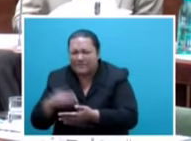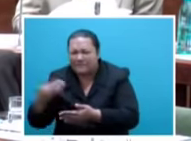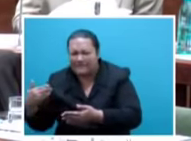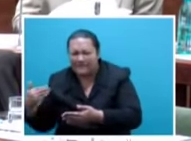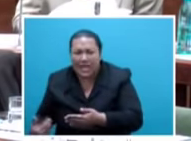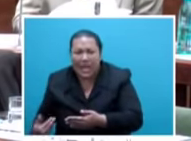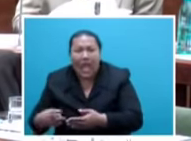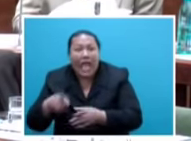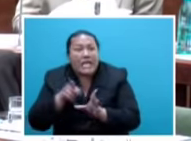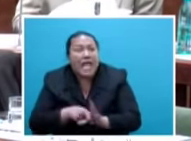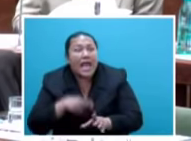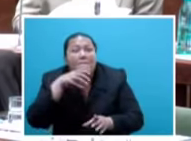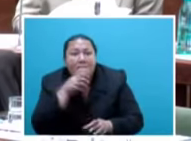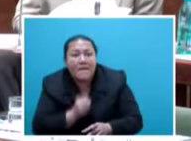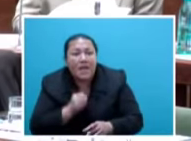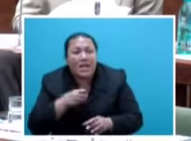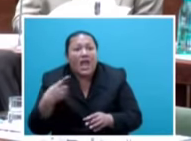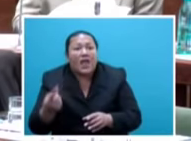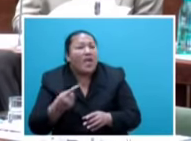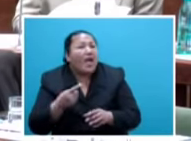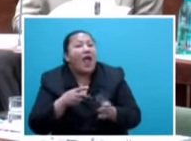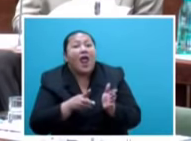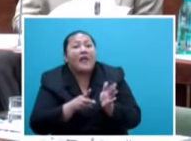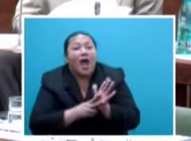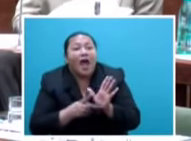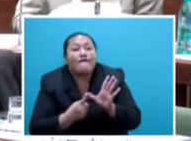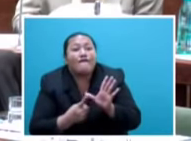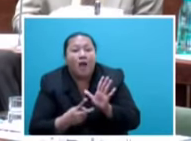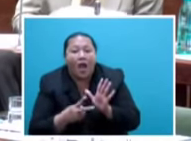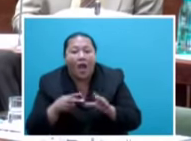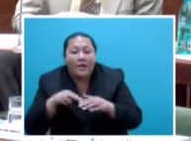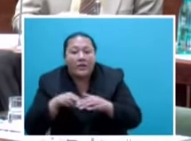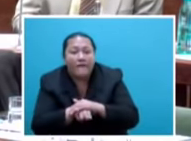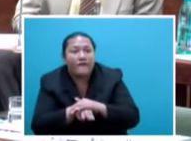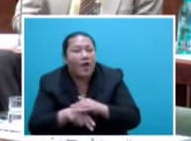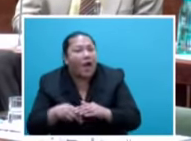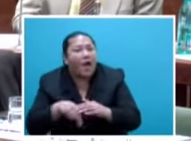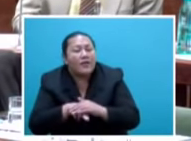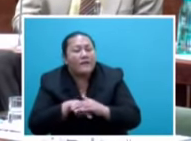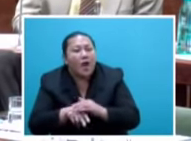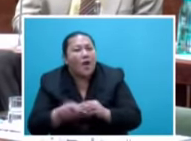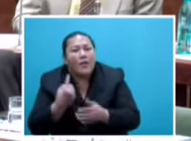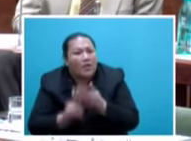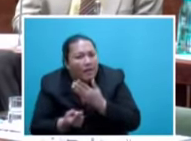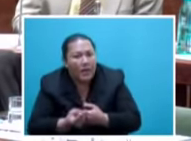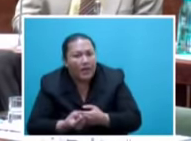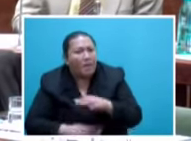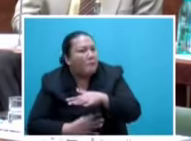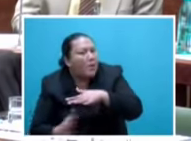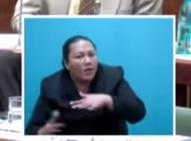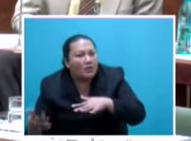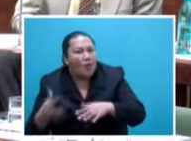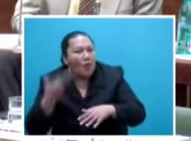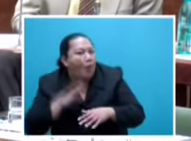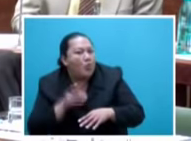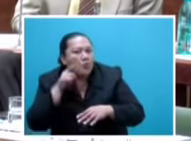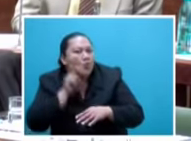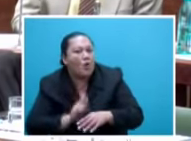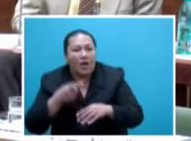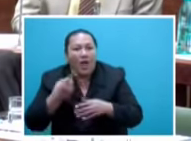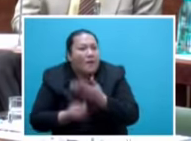with hot water by the police to force him to confess, which the police commissioner has vowed to personally investigate, is a recent example of